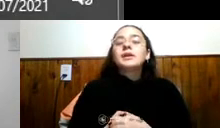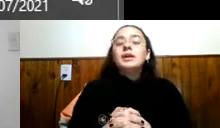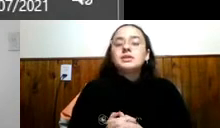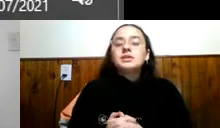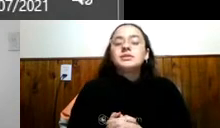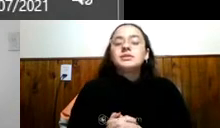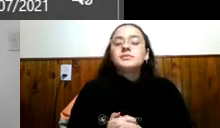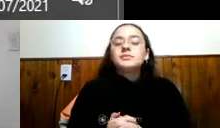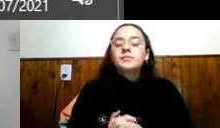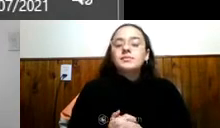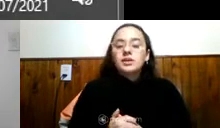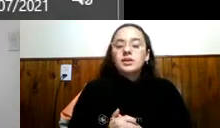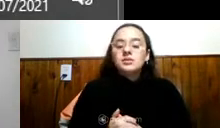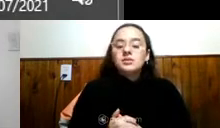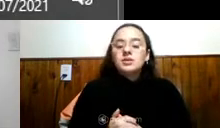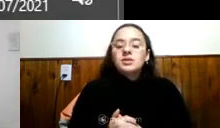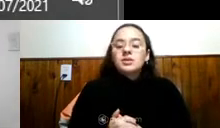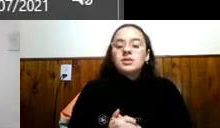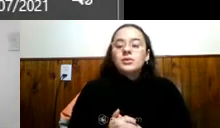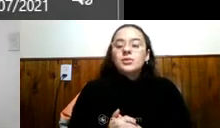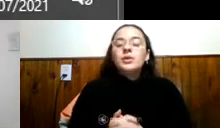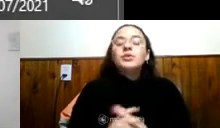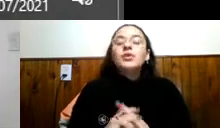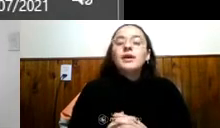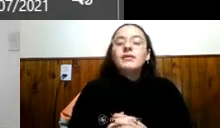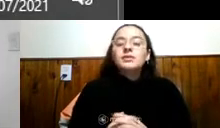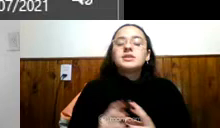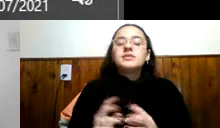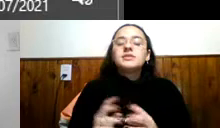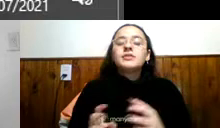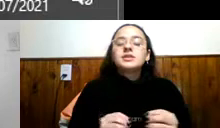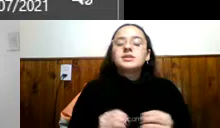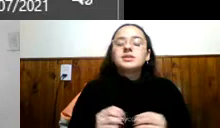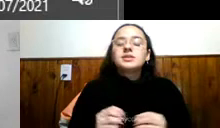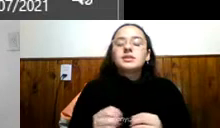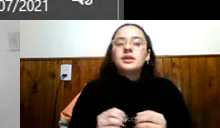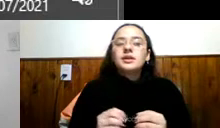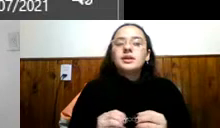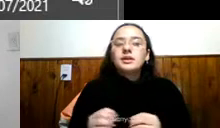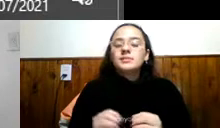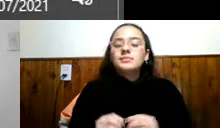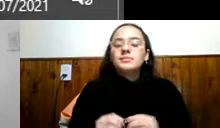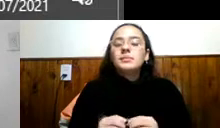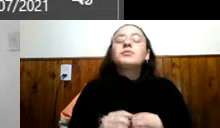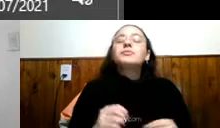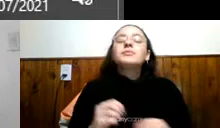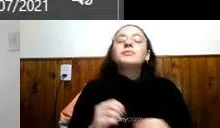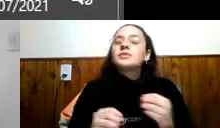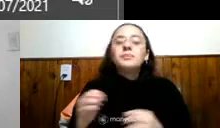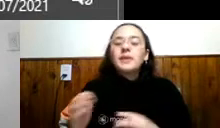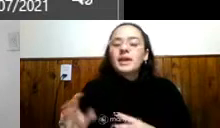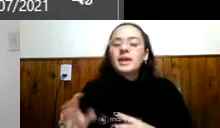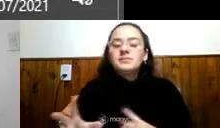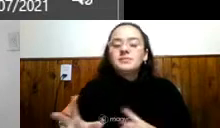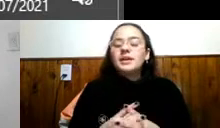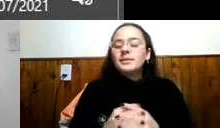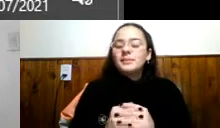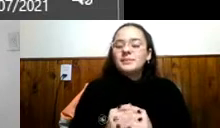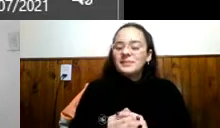very important because when you have different people from different